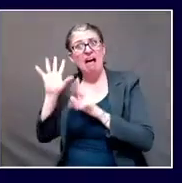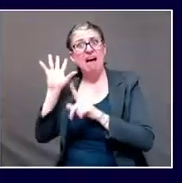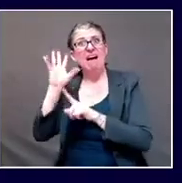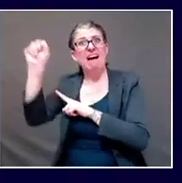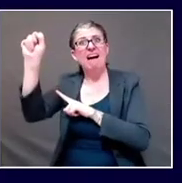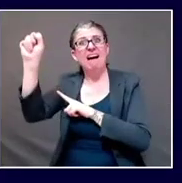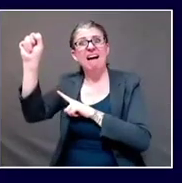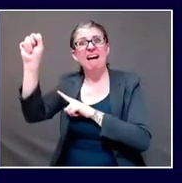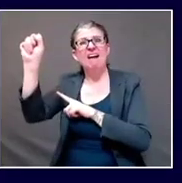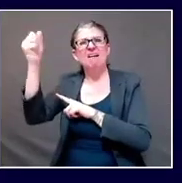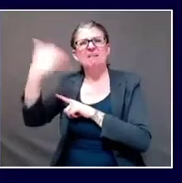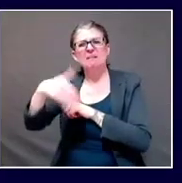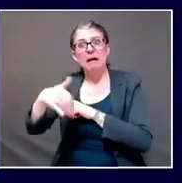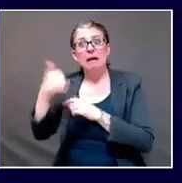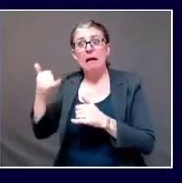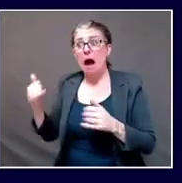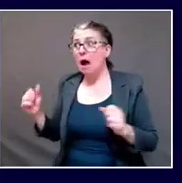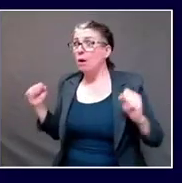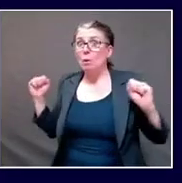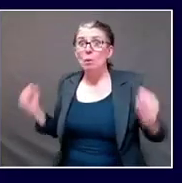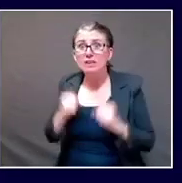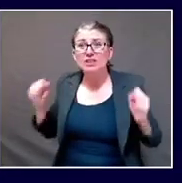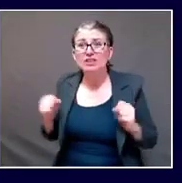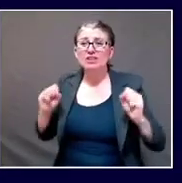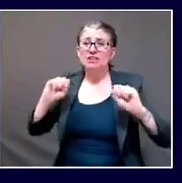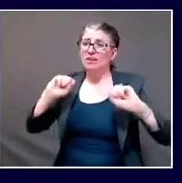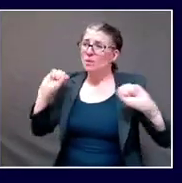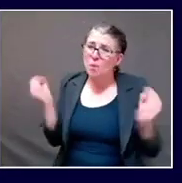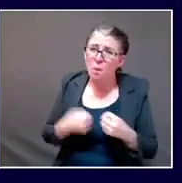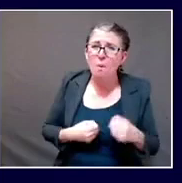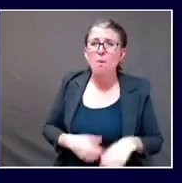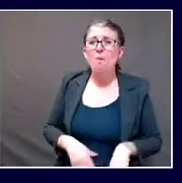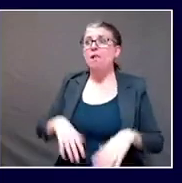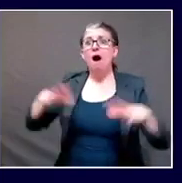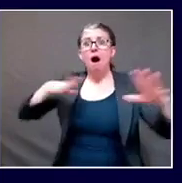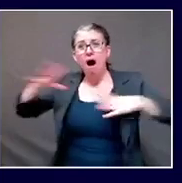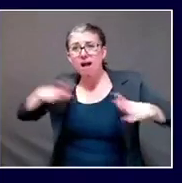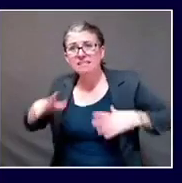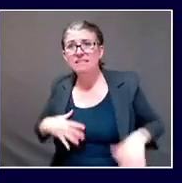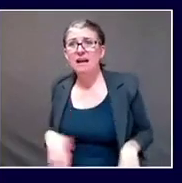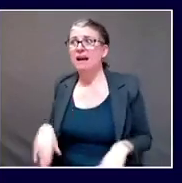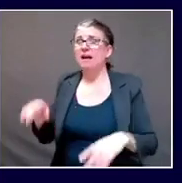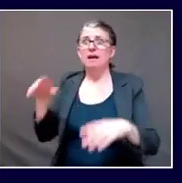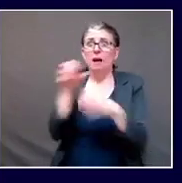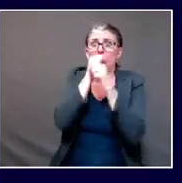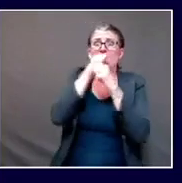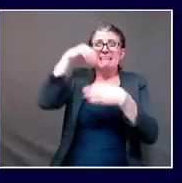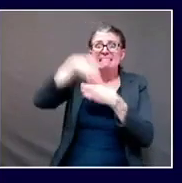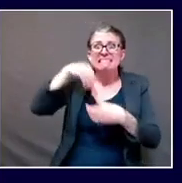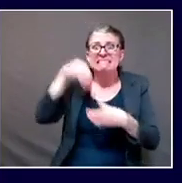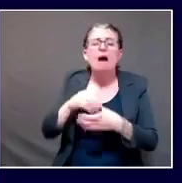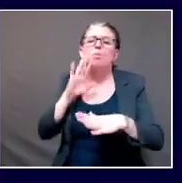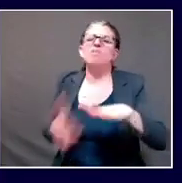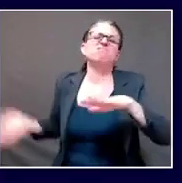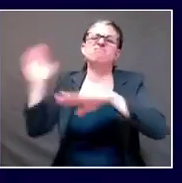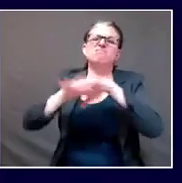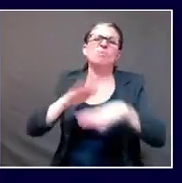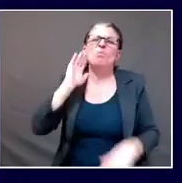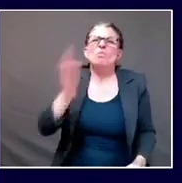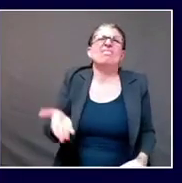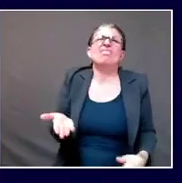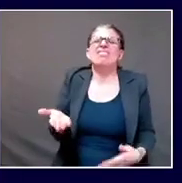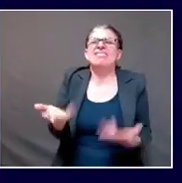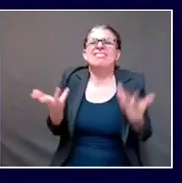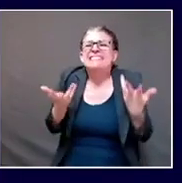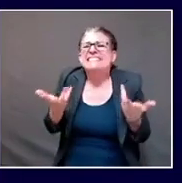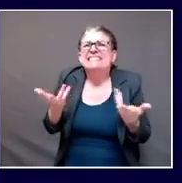I think Governor Cuomo today banned indoor dining. Other states have looked at their capacity limits and gone